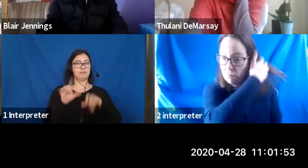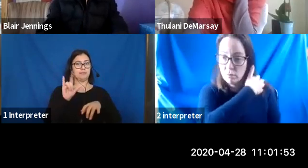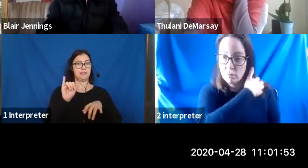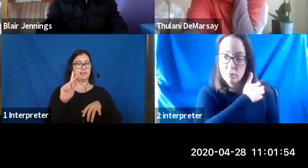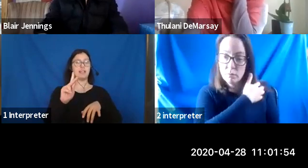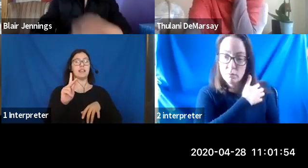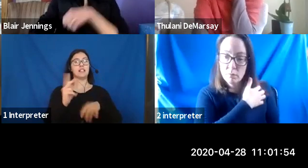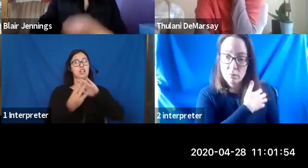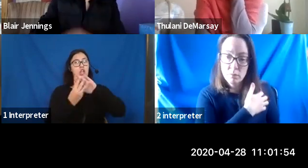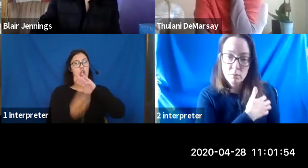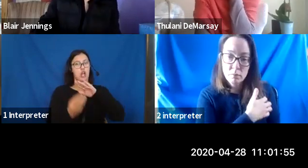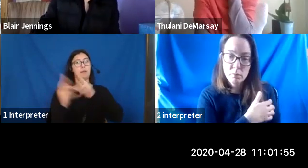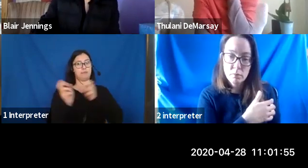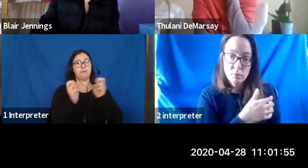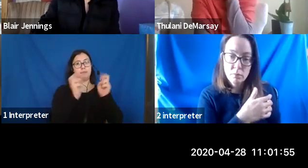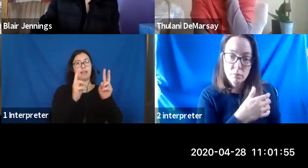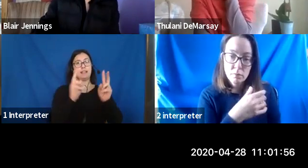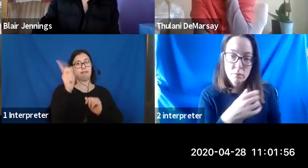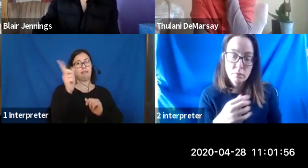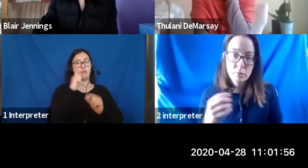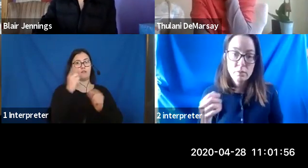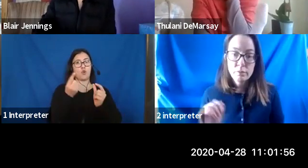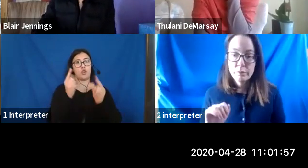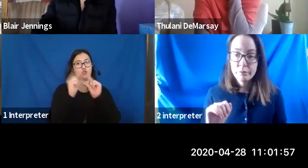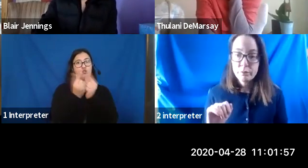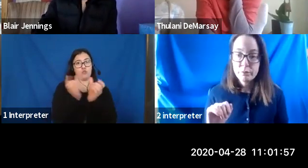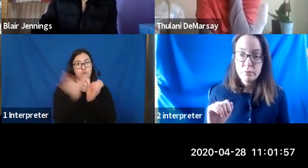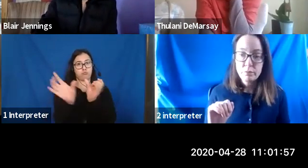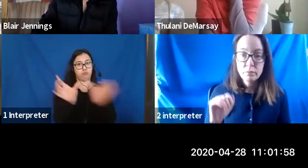I'm so happy to see your faces and to hear your voices. I'm just...